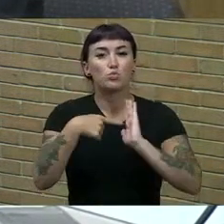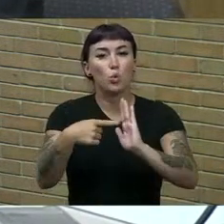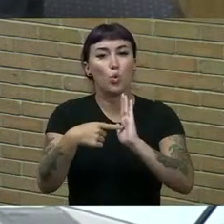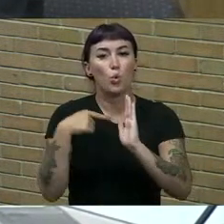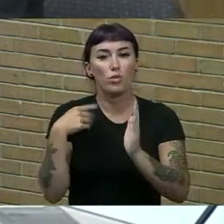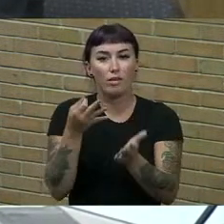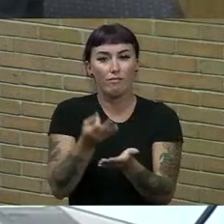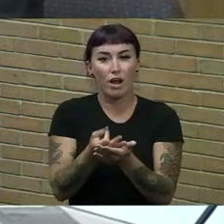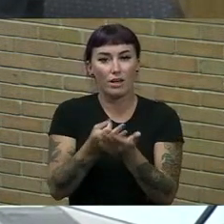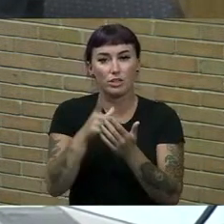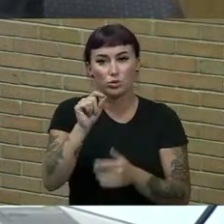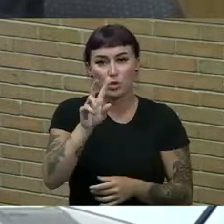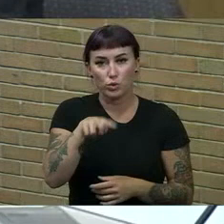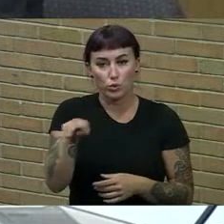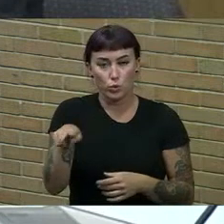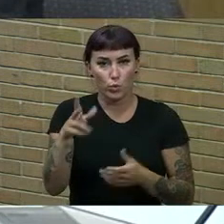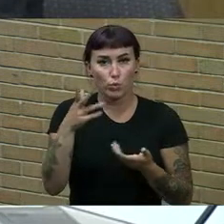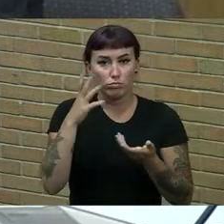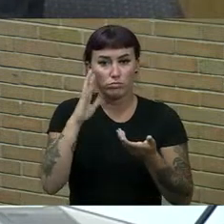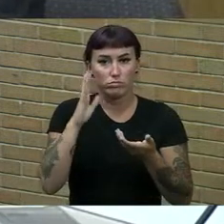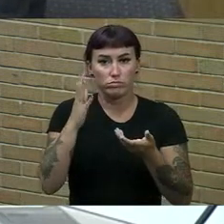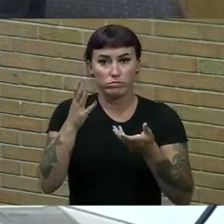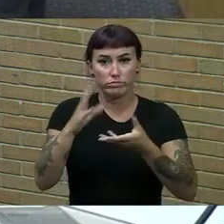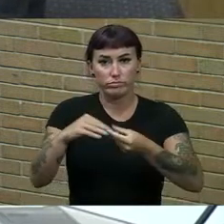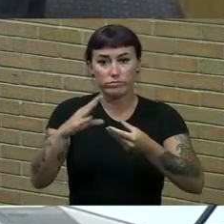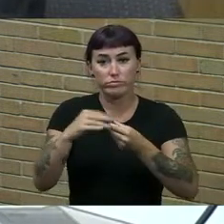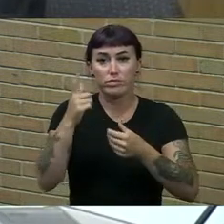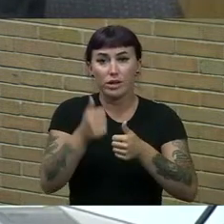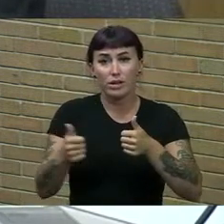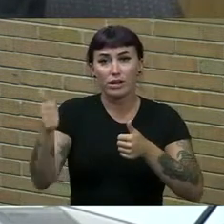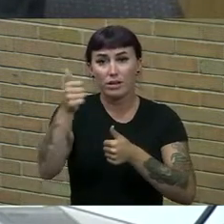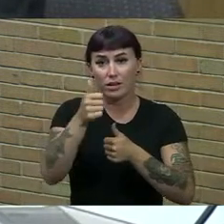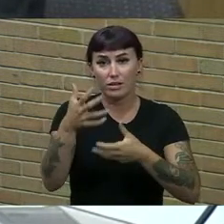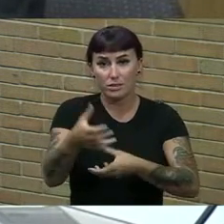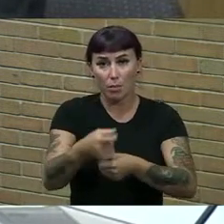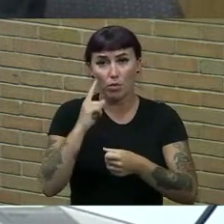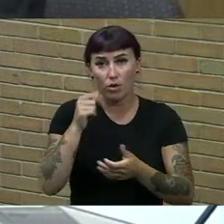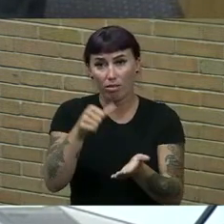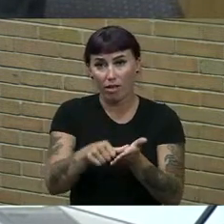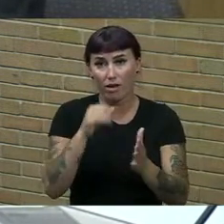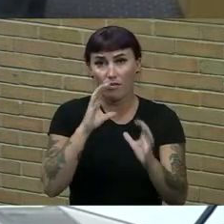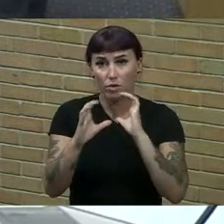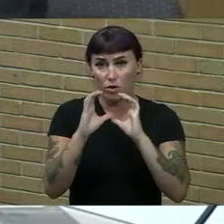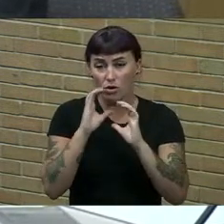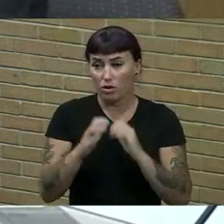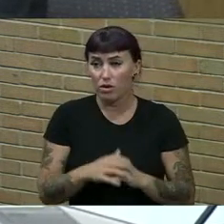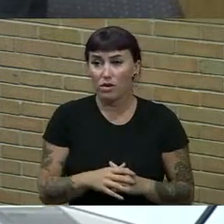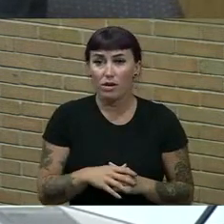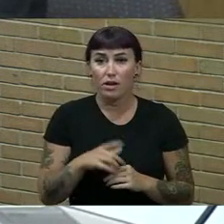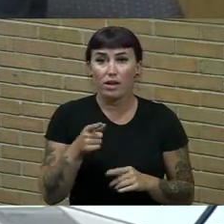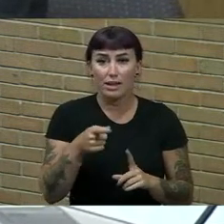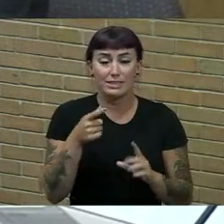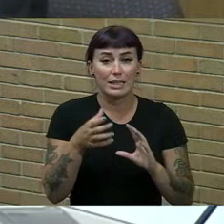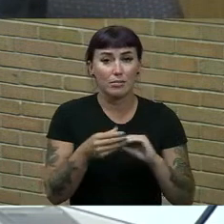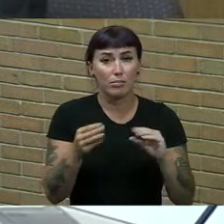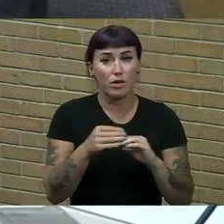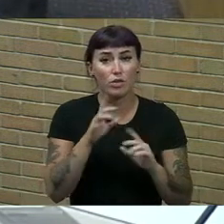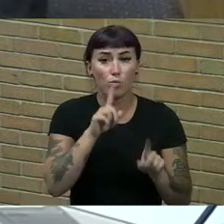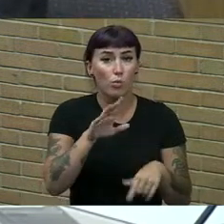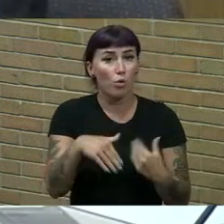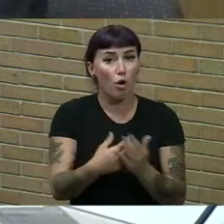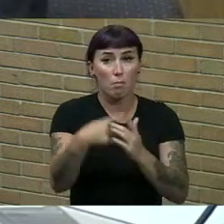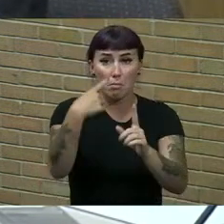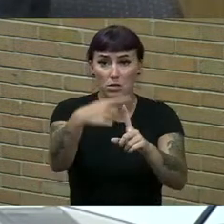Finance Committee and review the executive summary in the letter of communication. And as Mr. Zuber indicated, the reports were all positive.